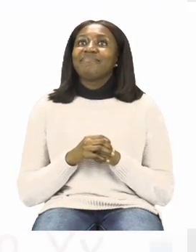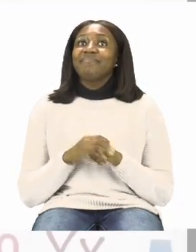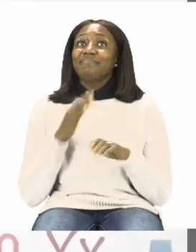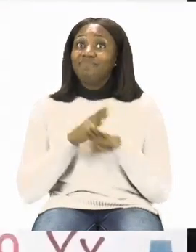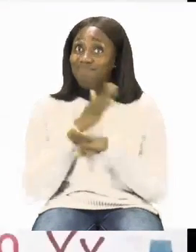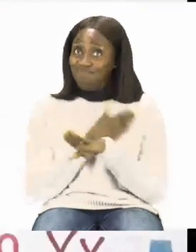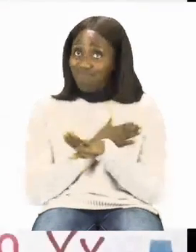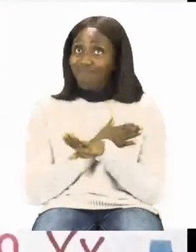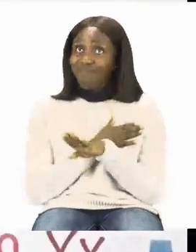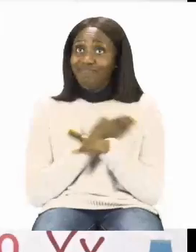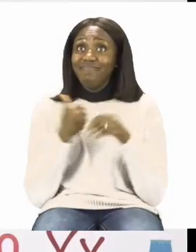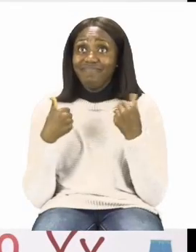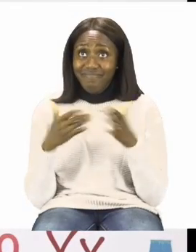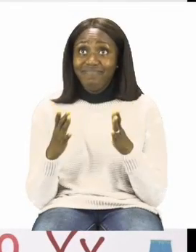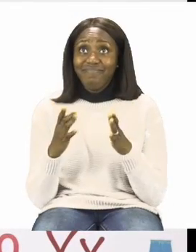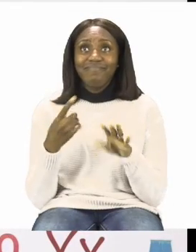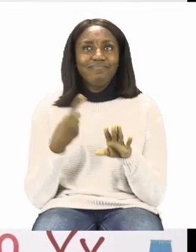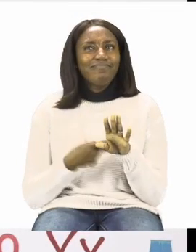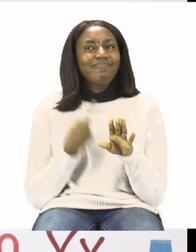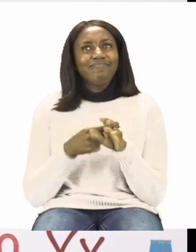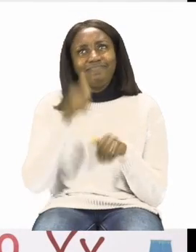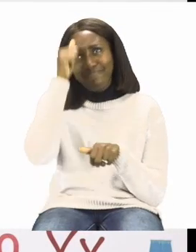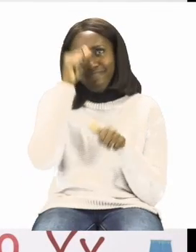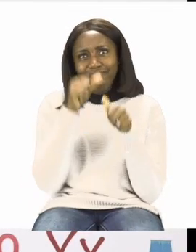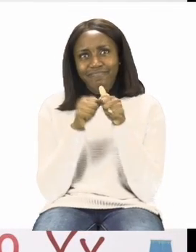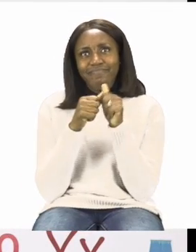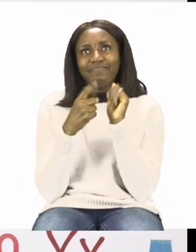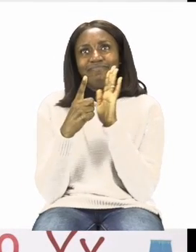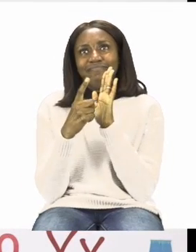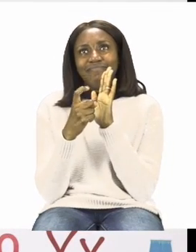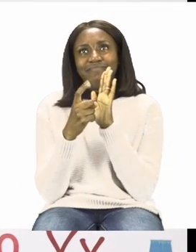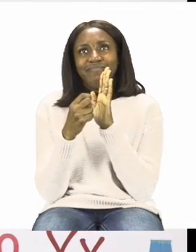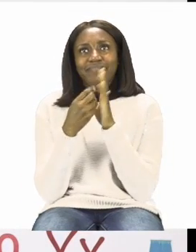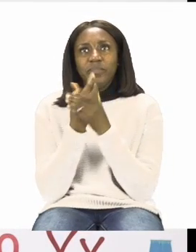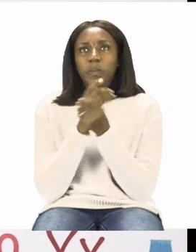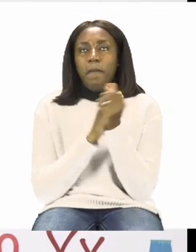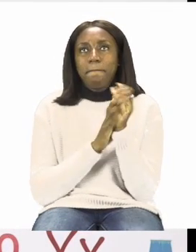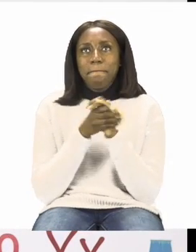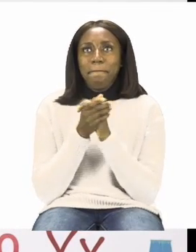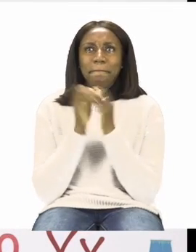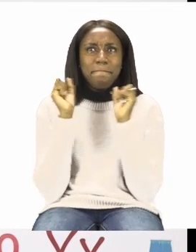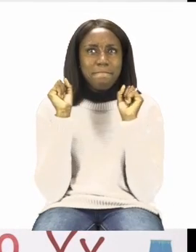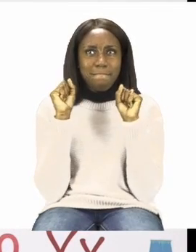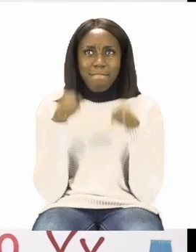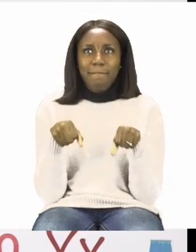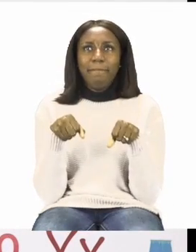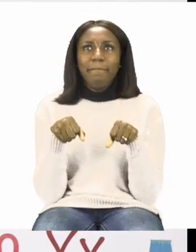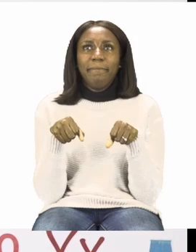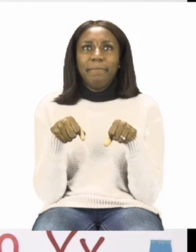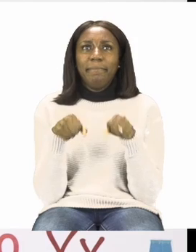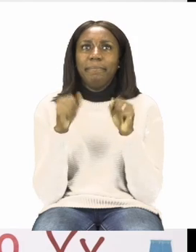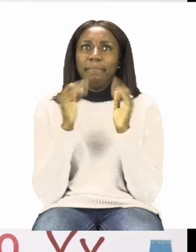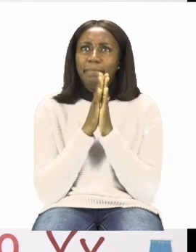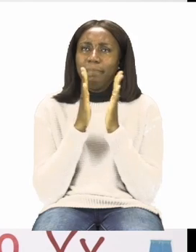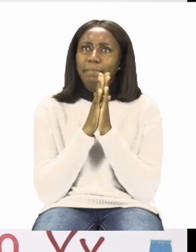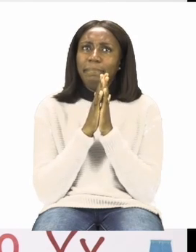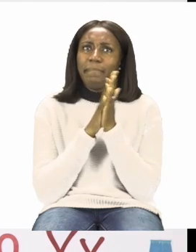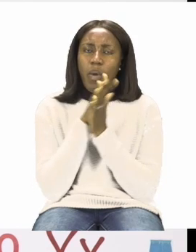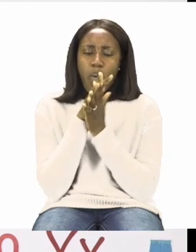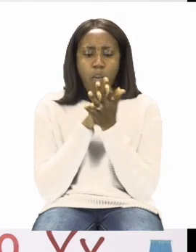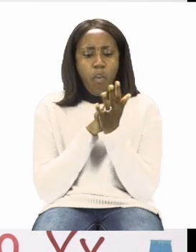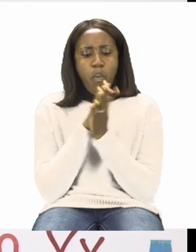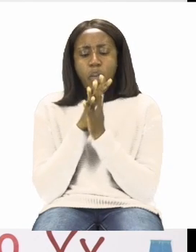before we get into our lesson for the day, we have to sanitize. Please make sure that you